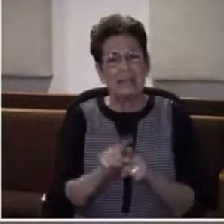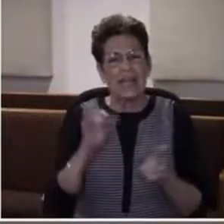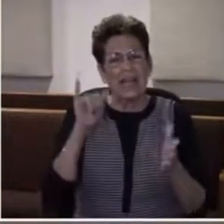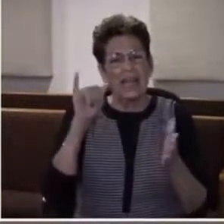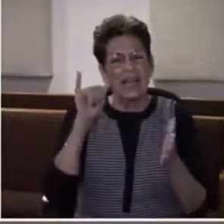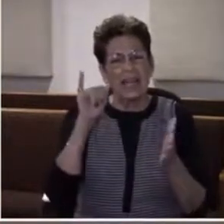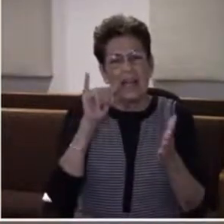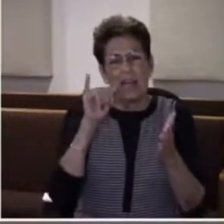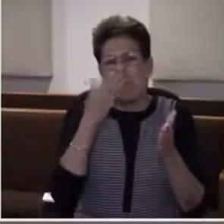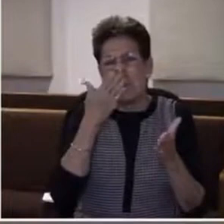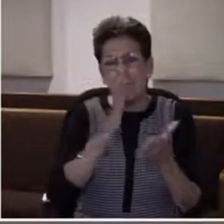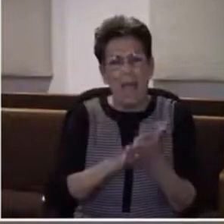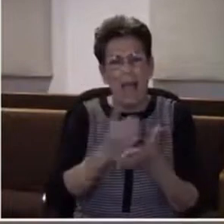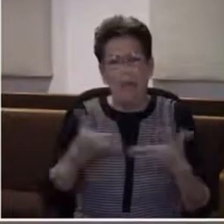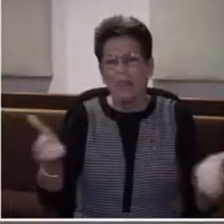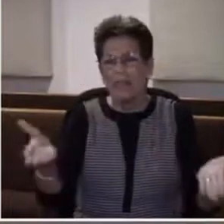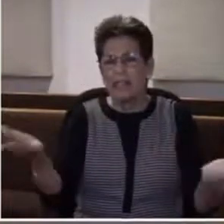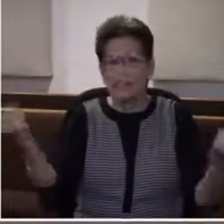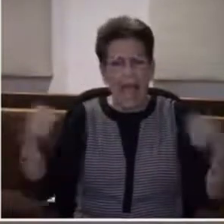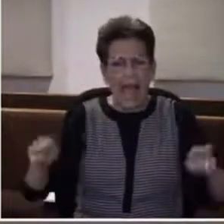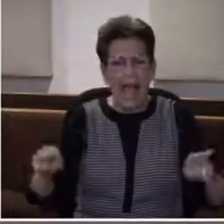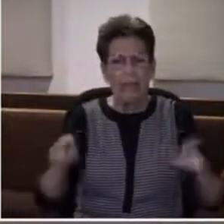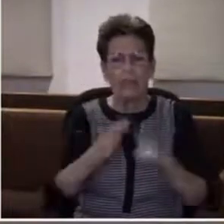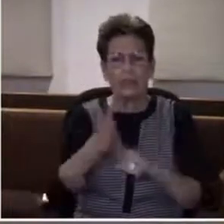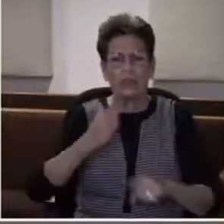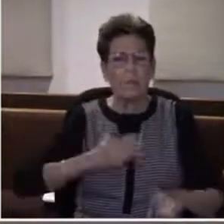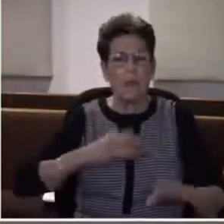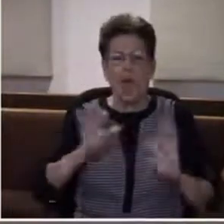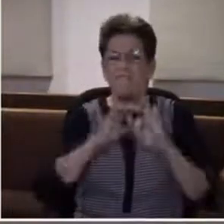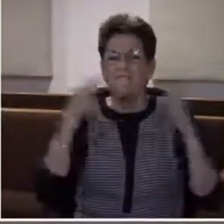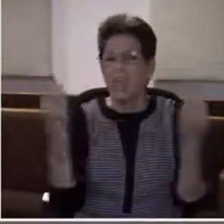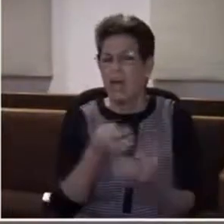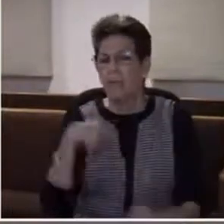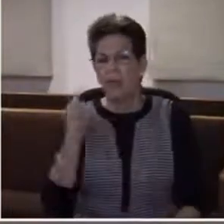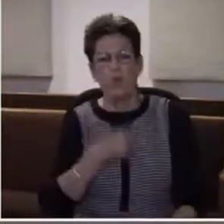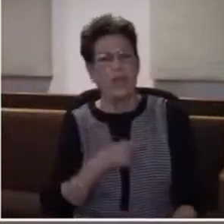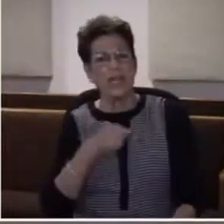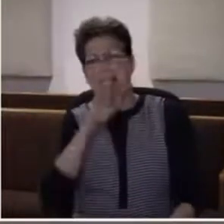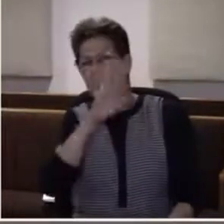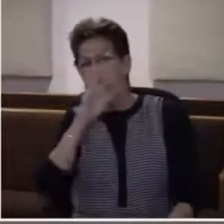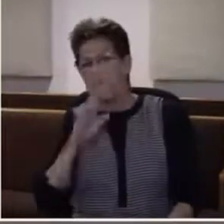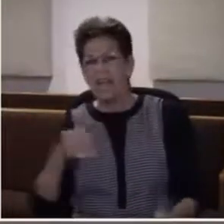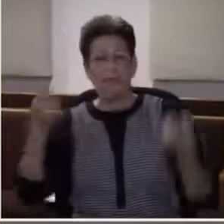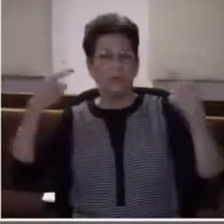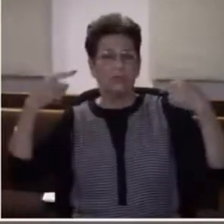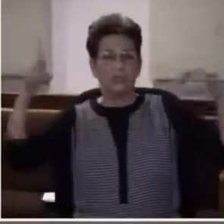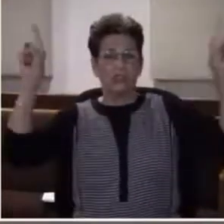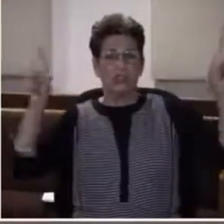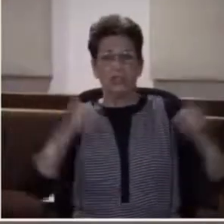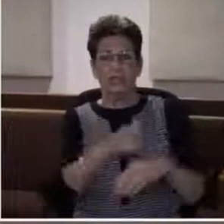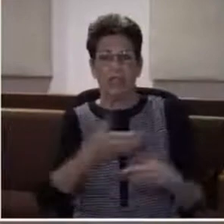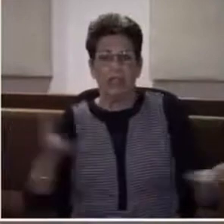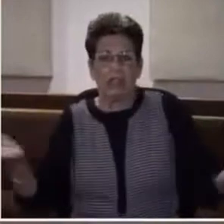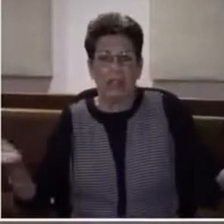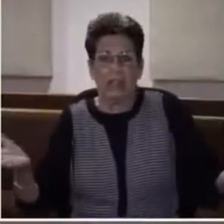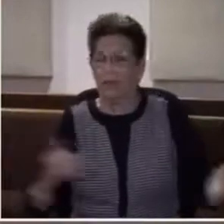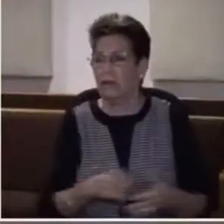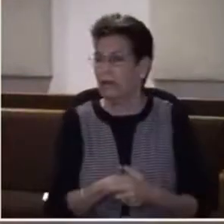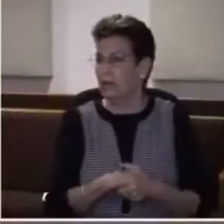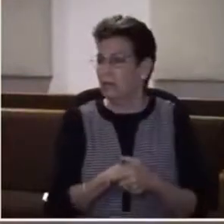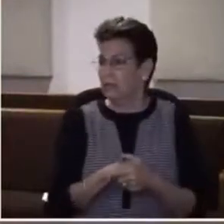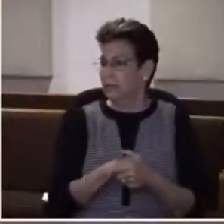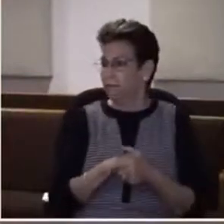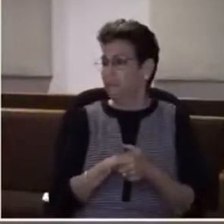family. Pastor, we just can never get ahead. Pastor, it's like right when we have it,